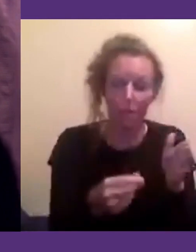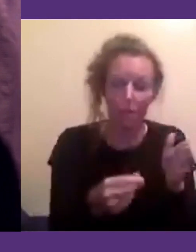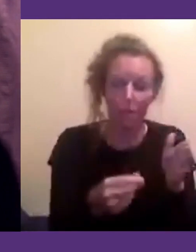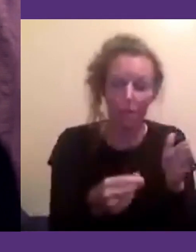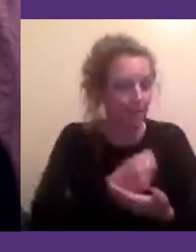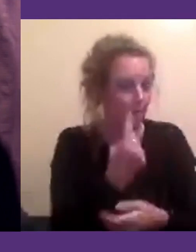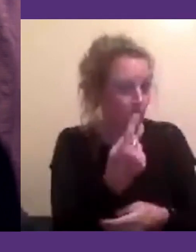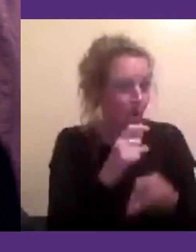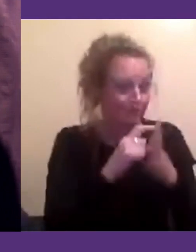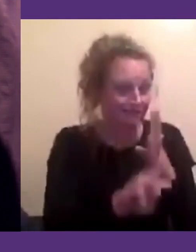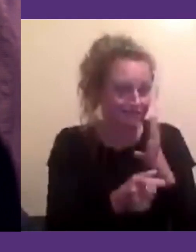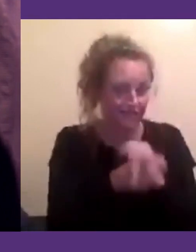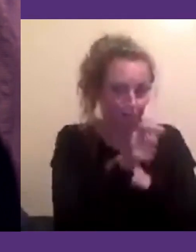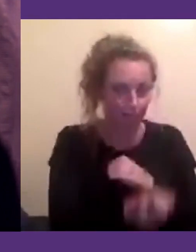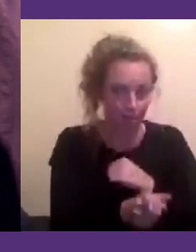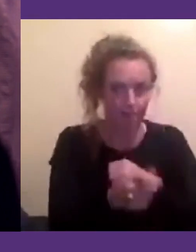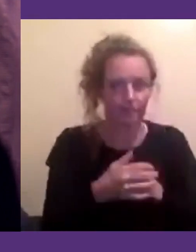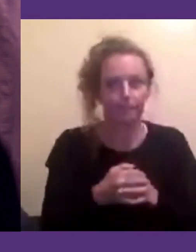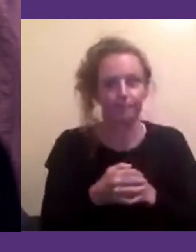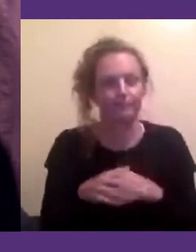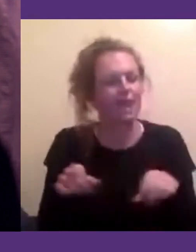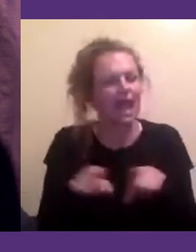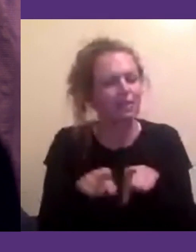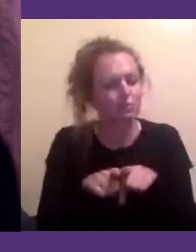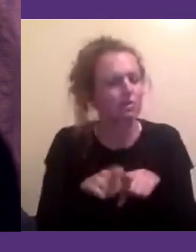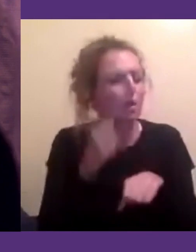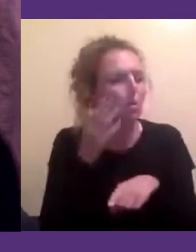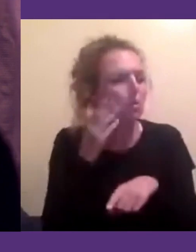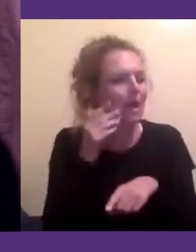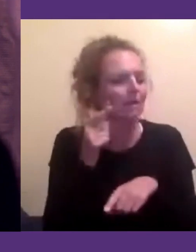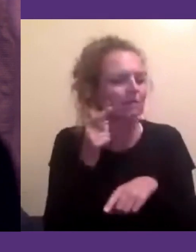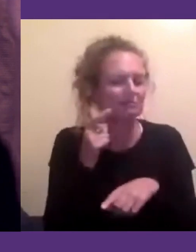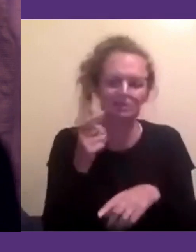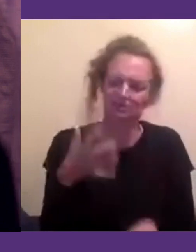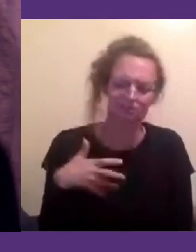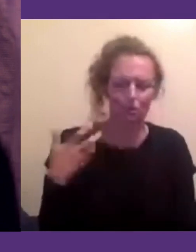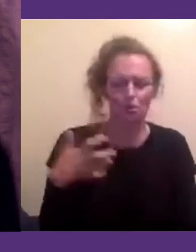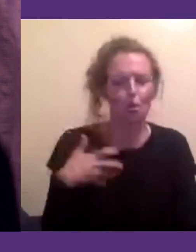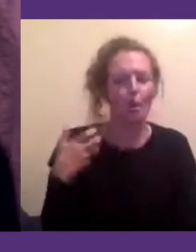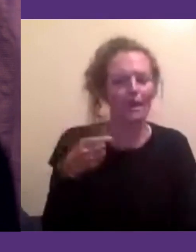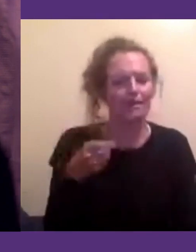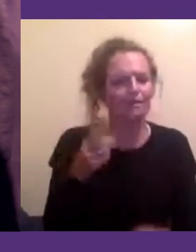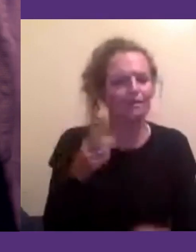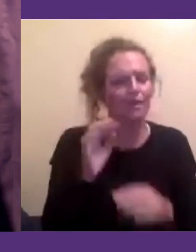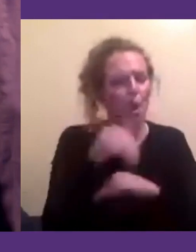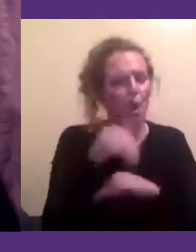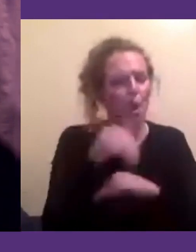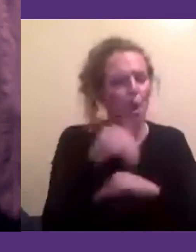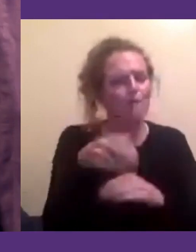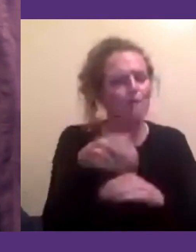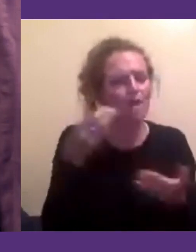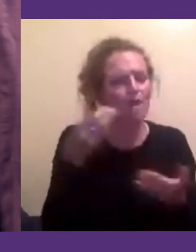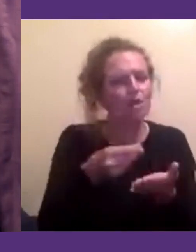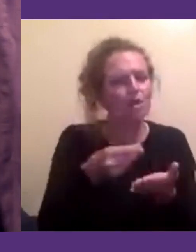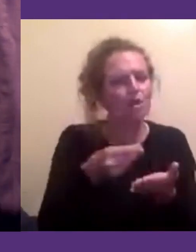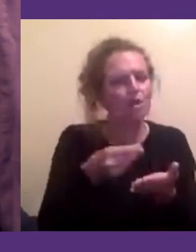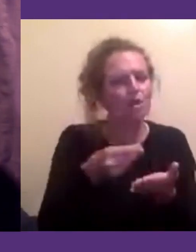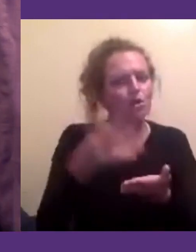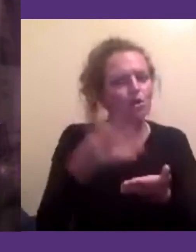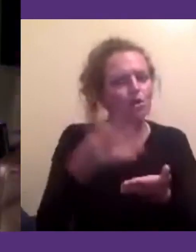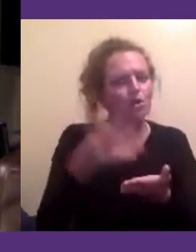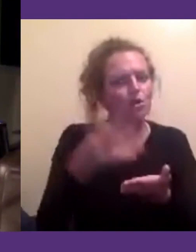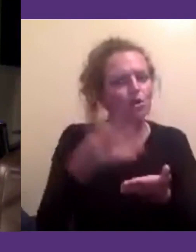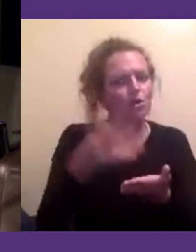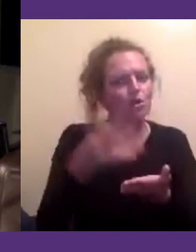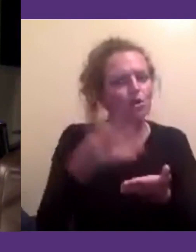of living coverage is it's not really included many disabled people, but we are the experts of